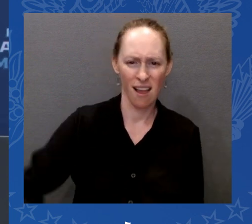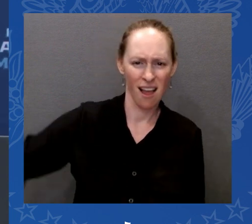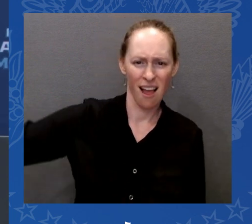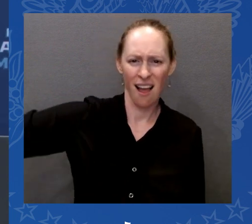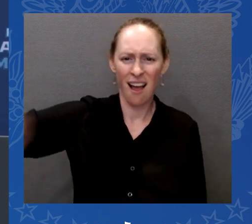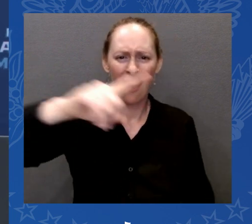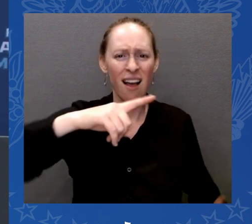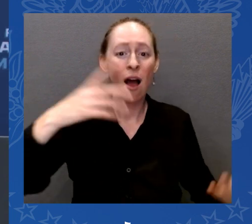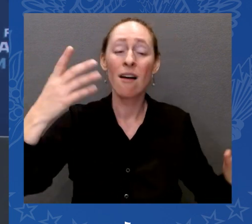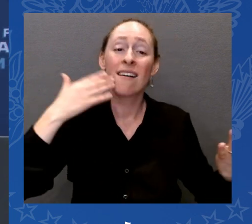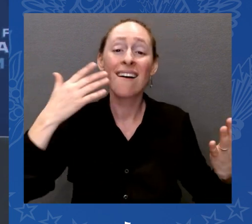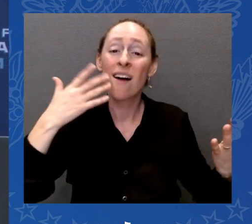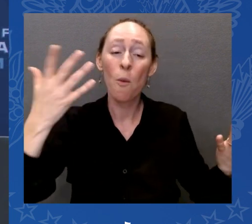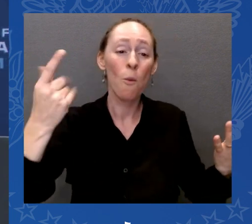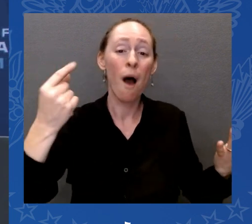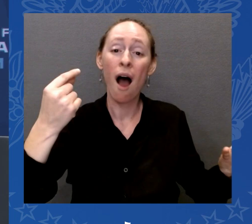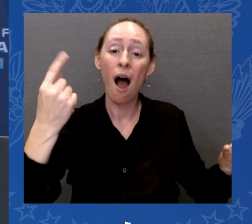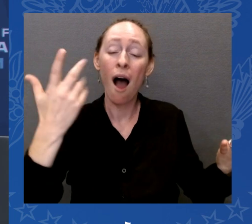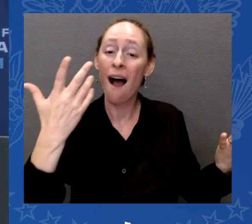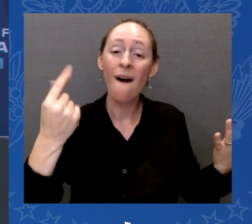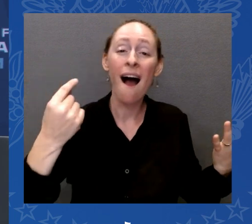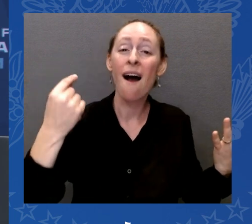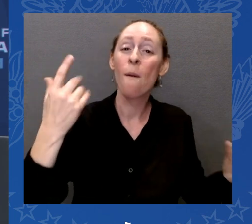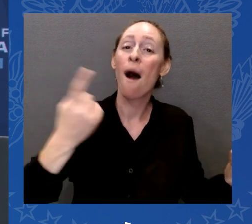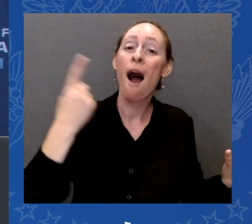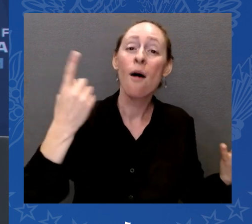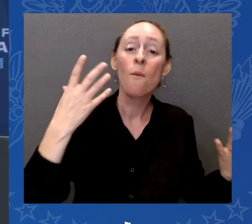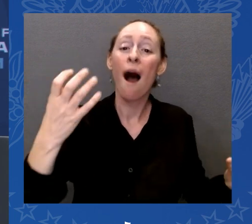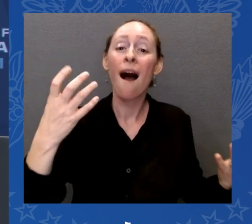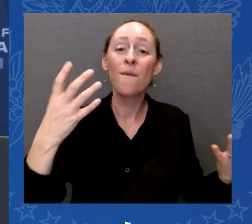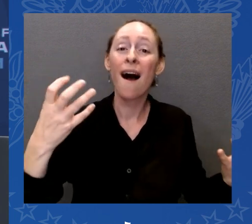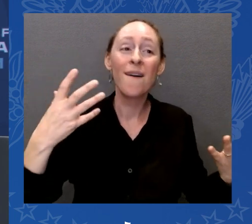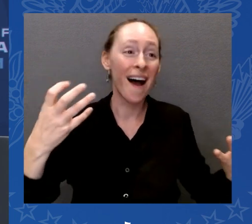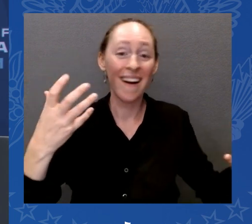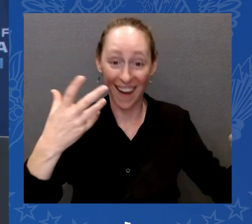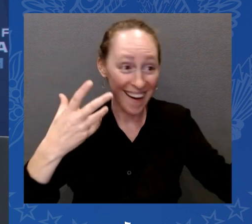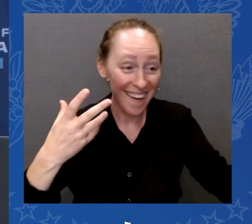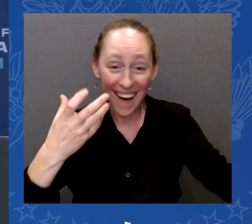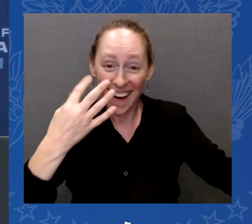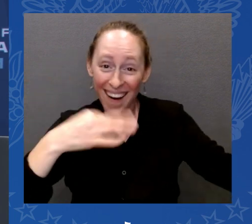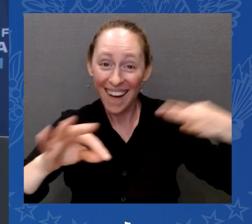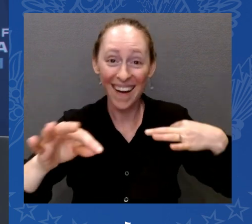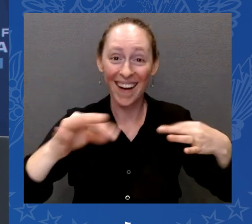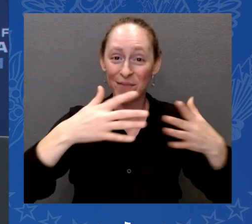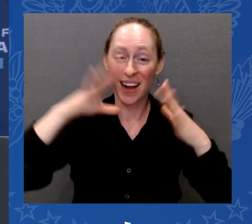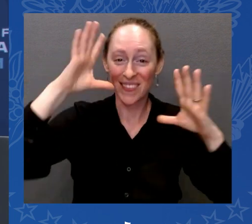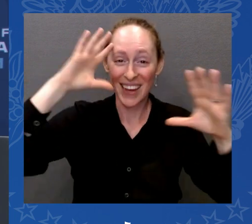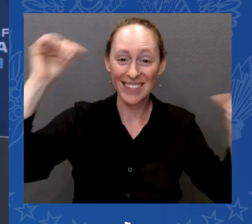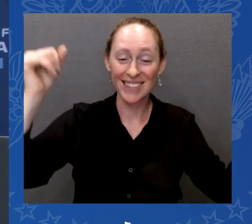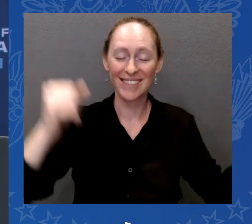it. Not a single solitary one. Not a single one.